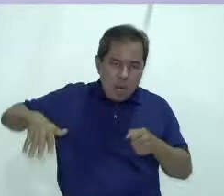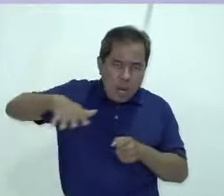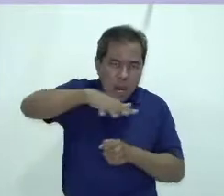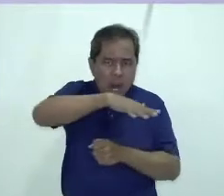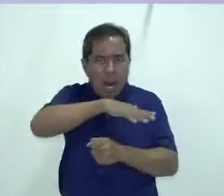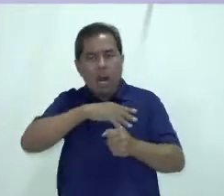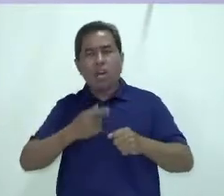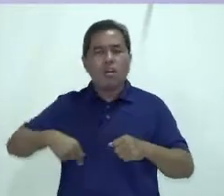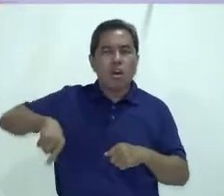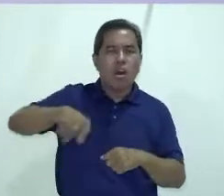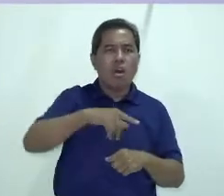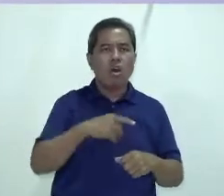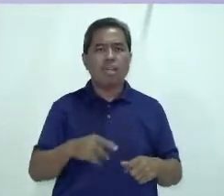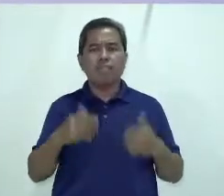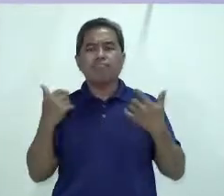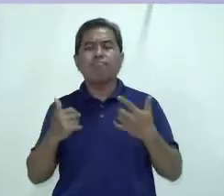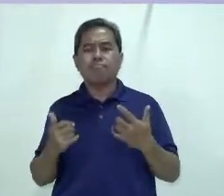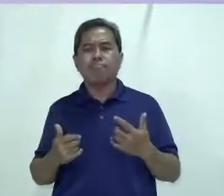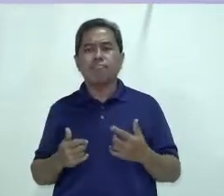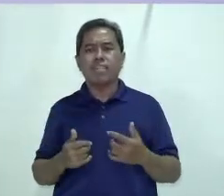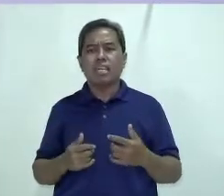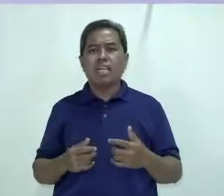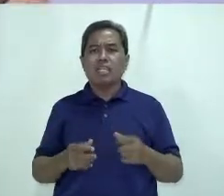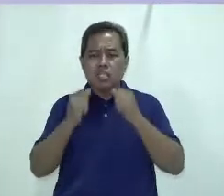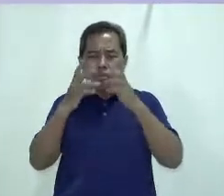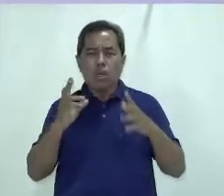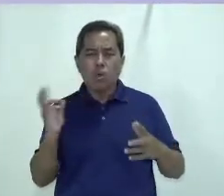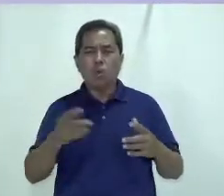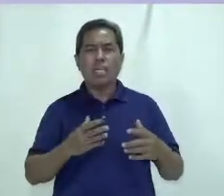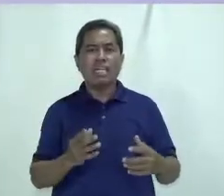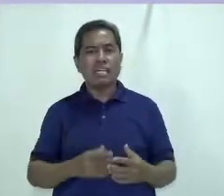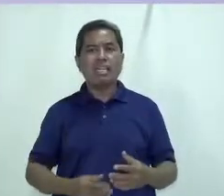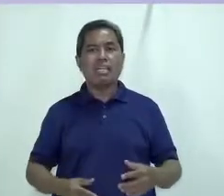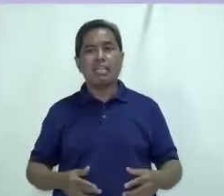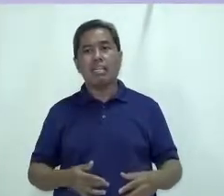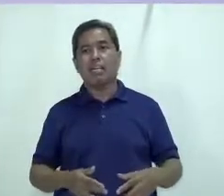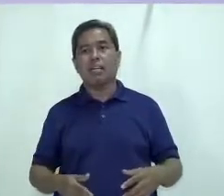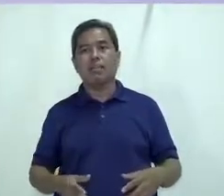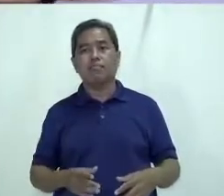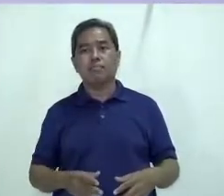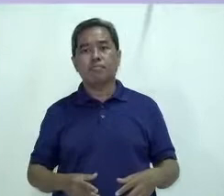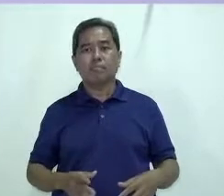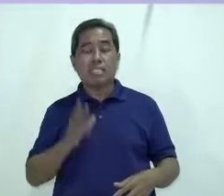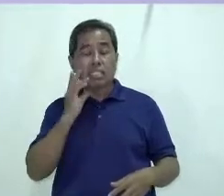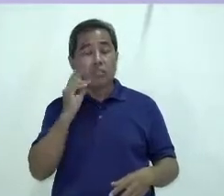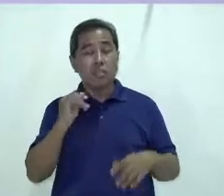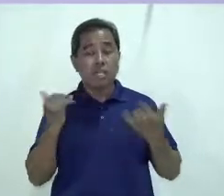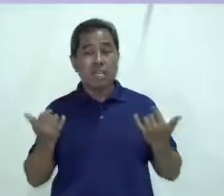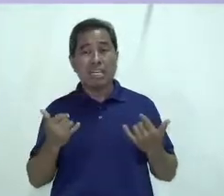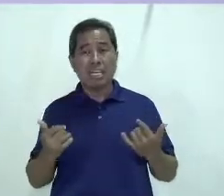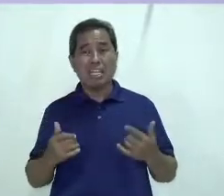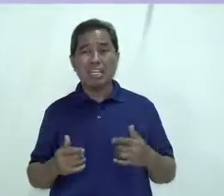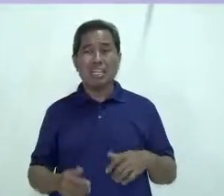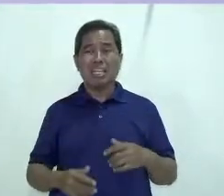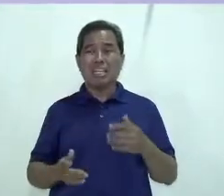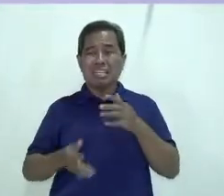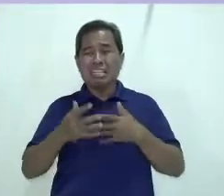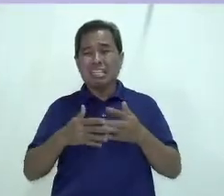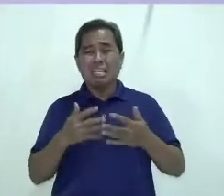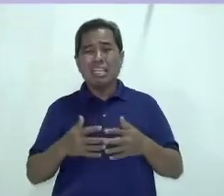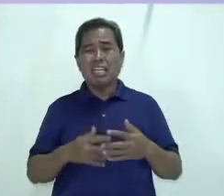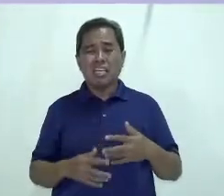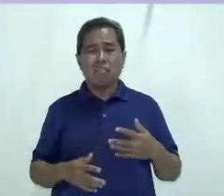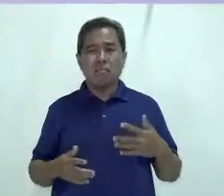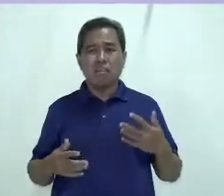were enjoying right now were not just theirs, even though these other people were not praising God. It says that they were just listening to